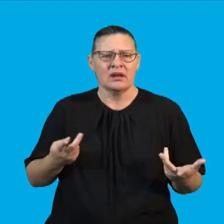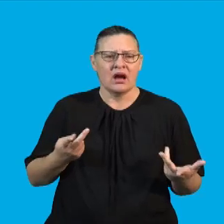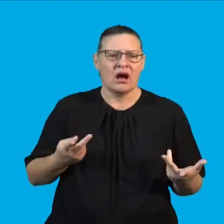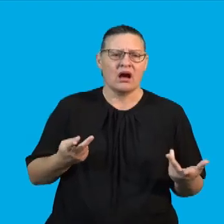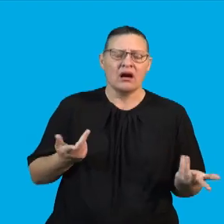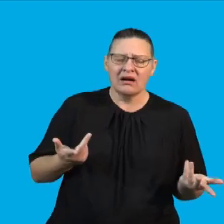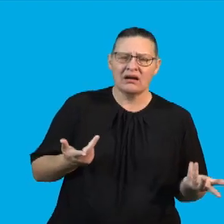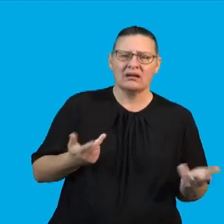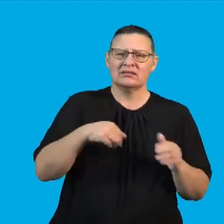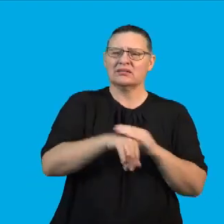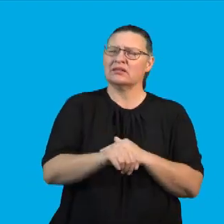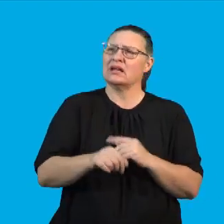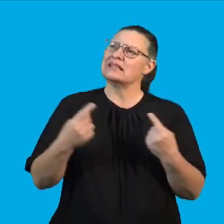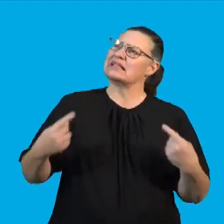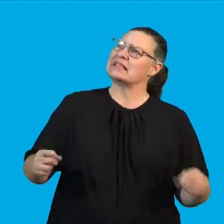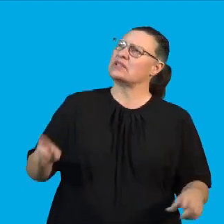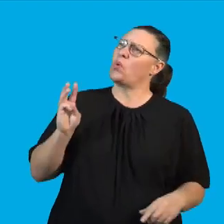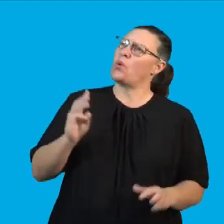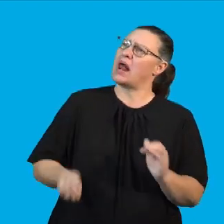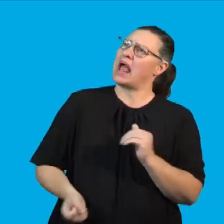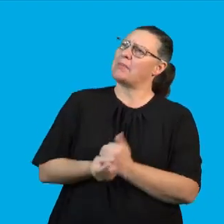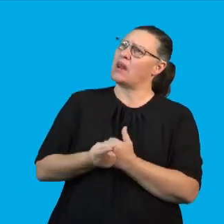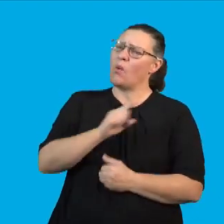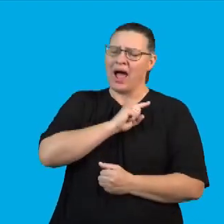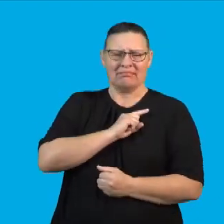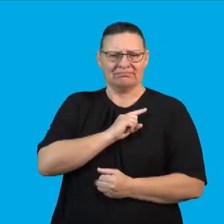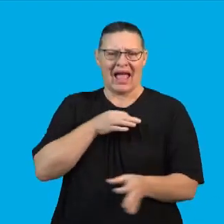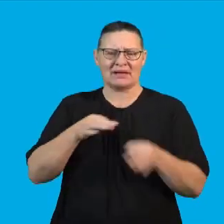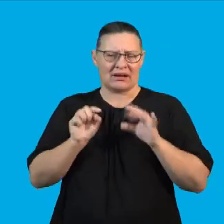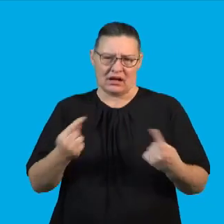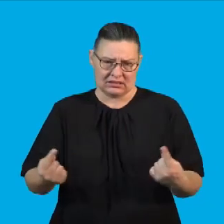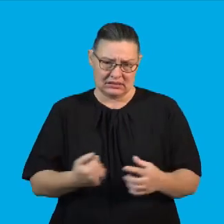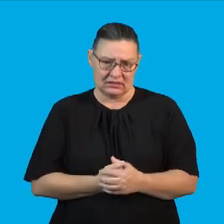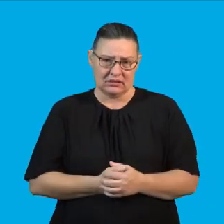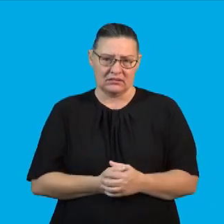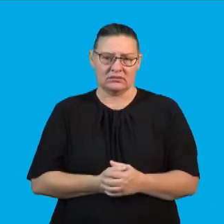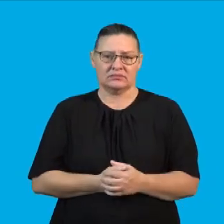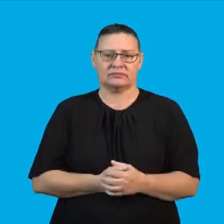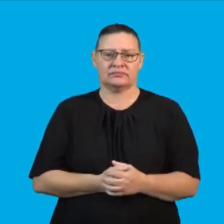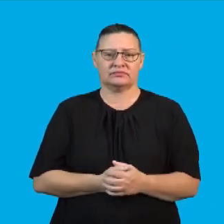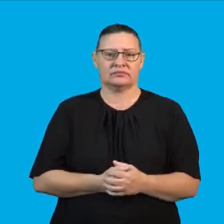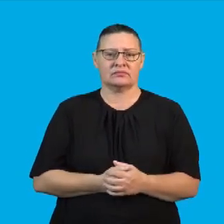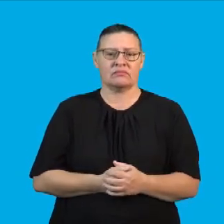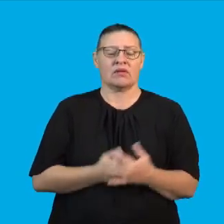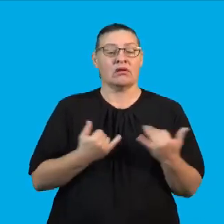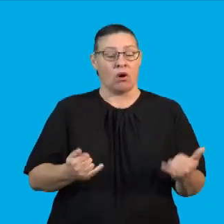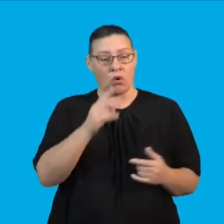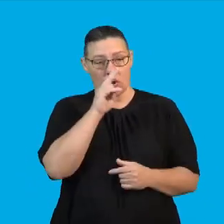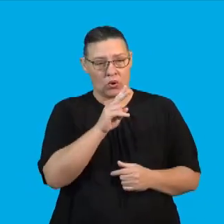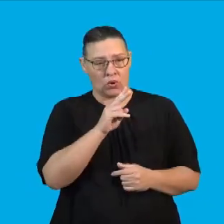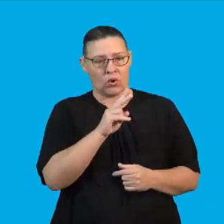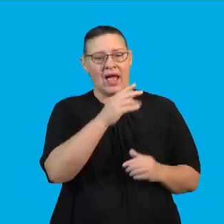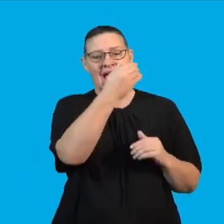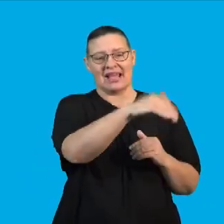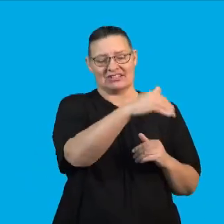could not explain reason for reproductive success. So we are going to be now looking at